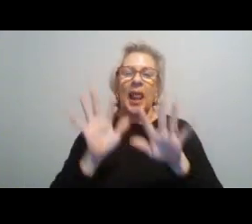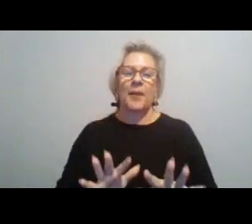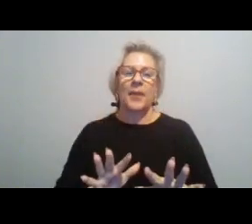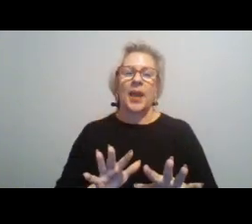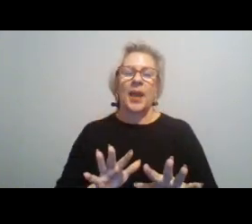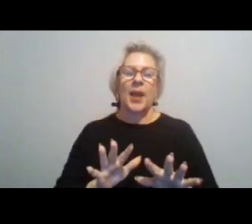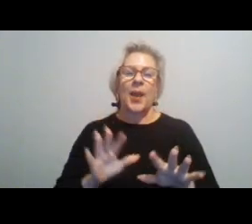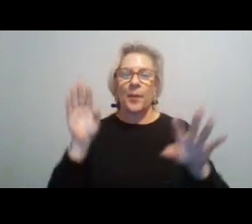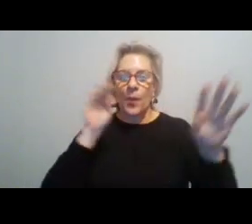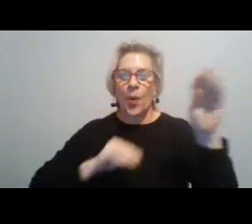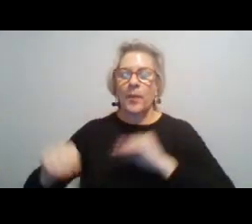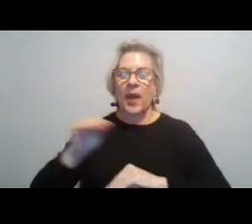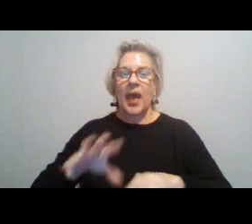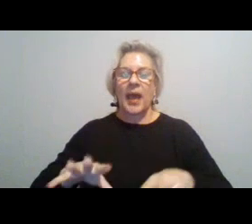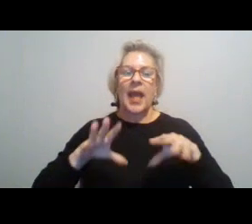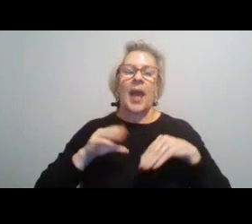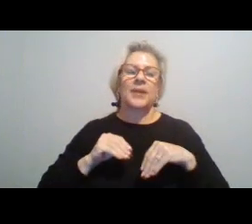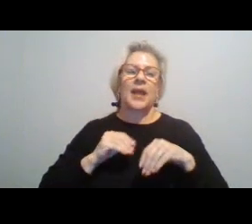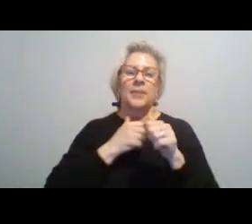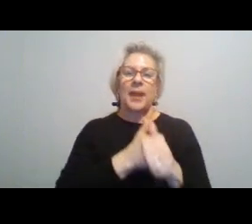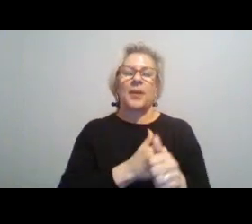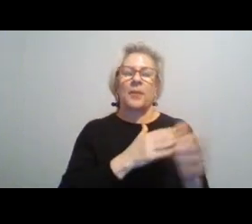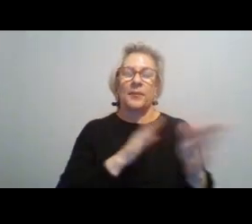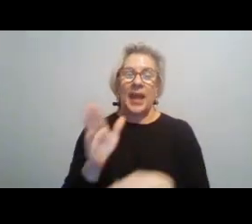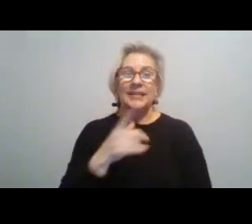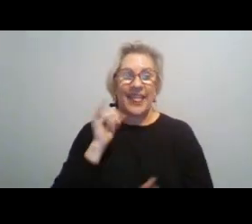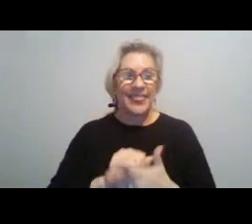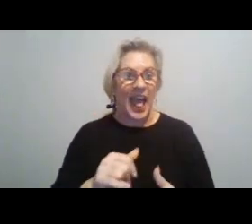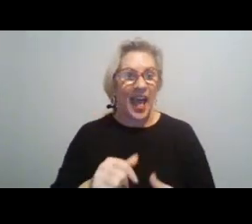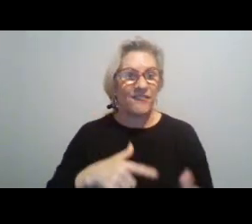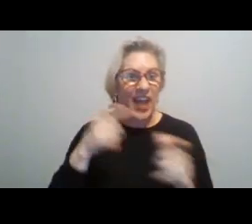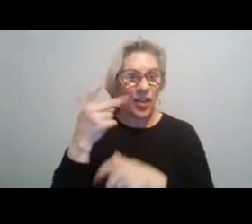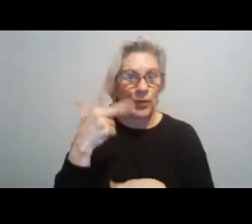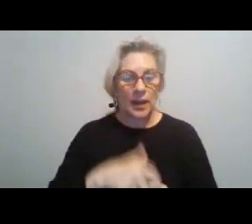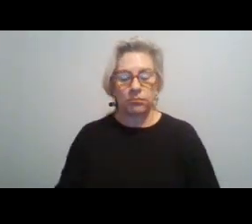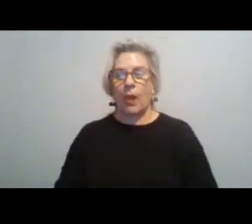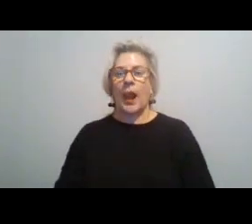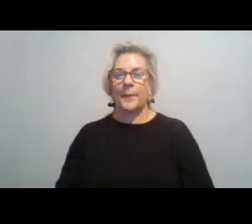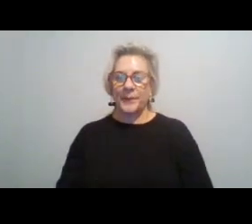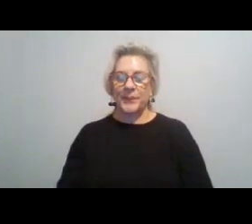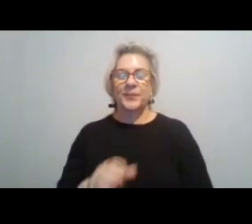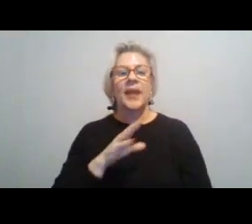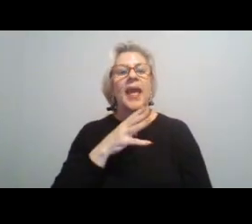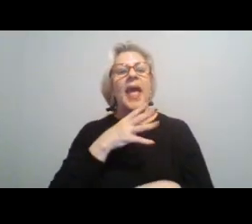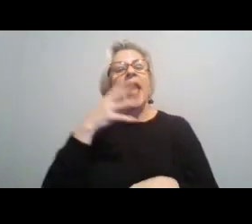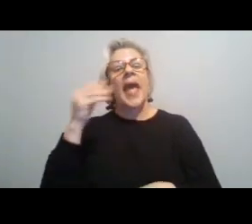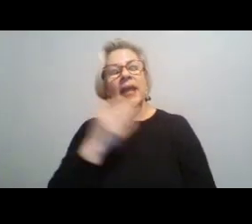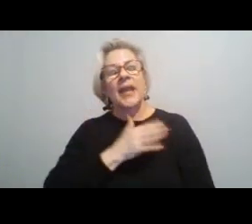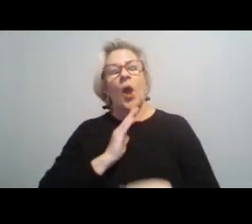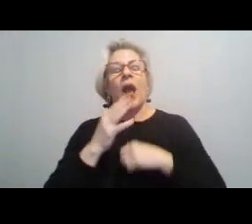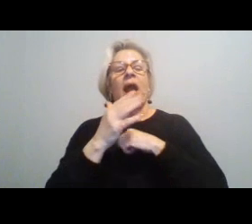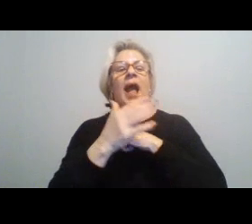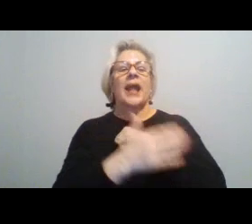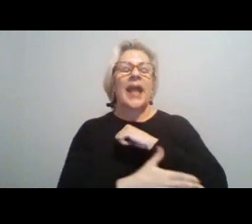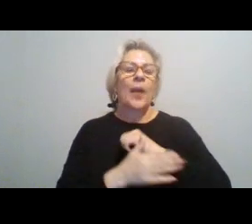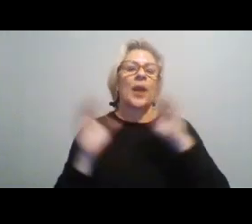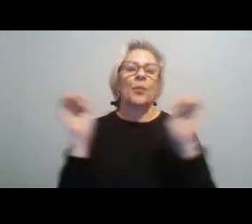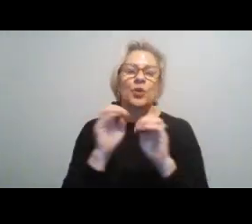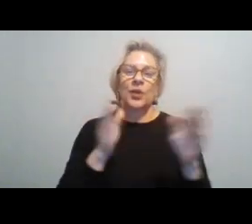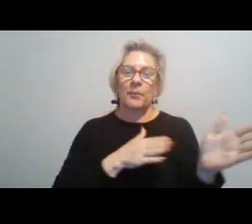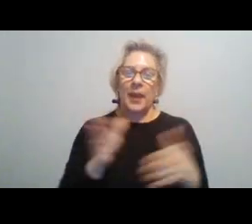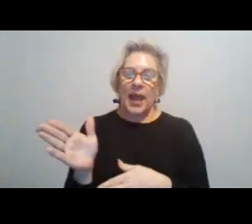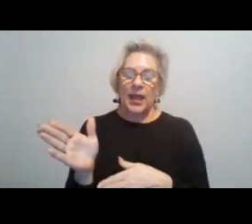and Adaptation Plan. Say that 3 times fast. And then our county emergency plans. So what are we going to do next? That's what we